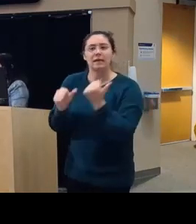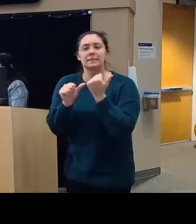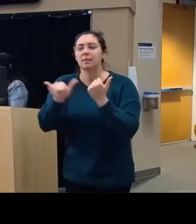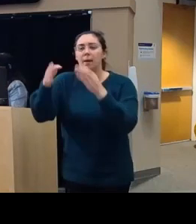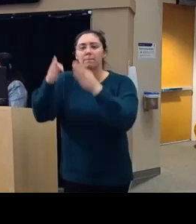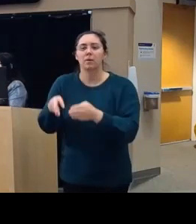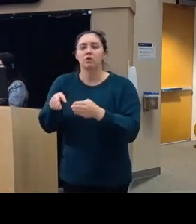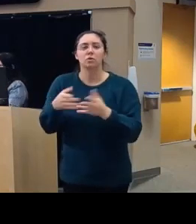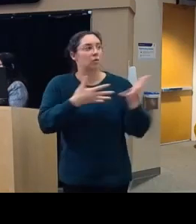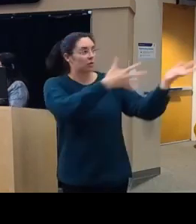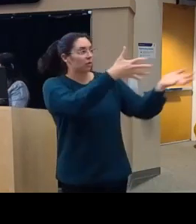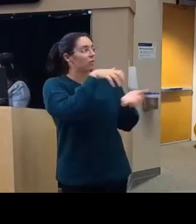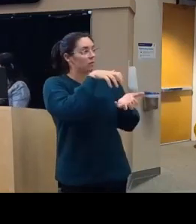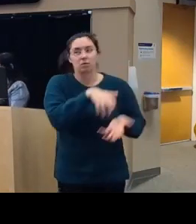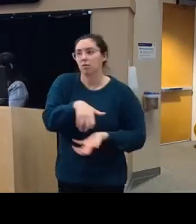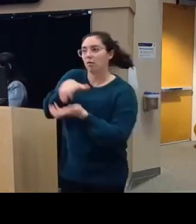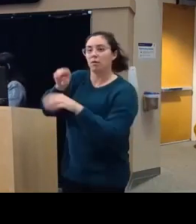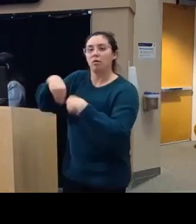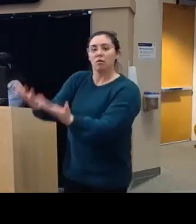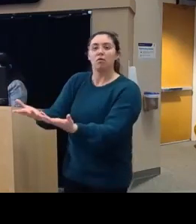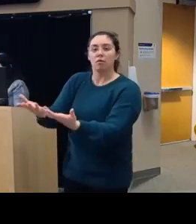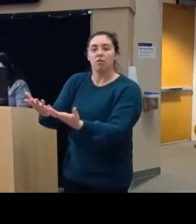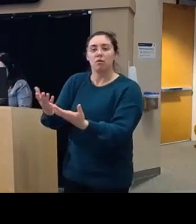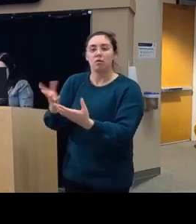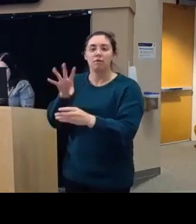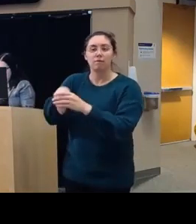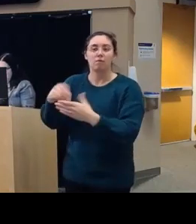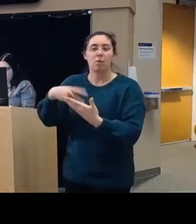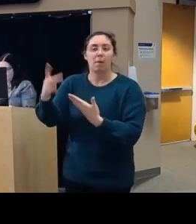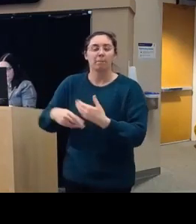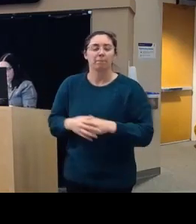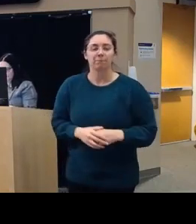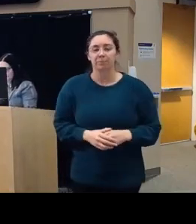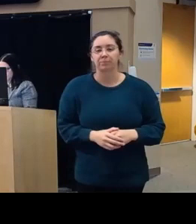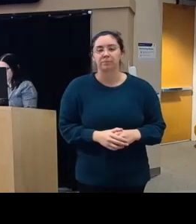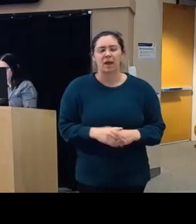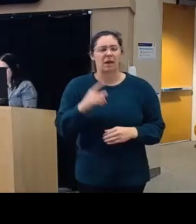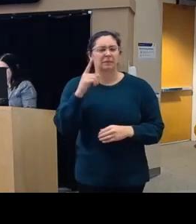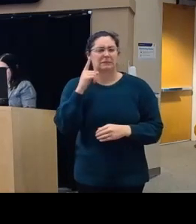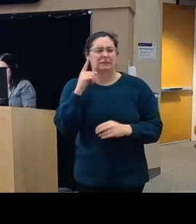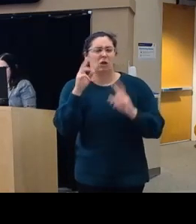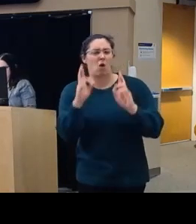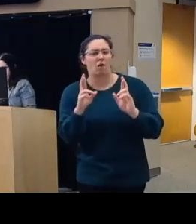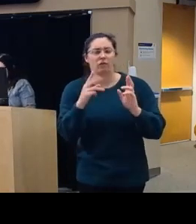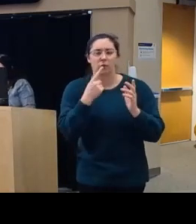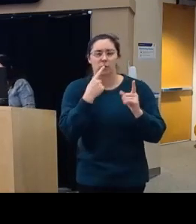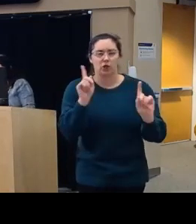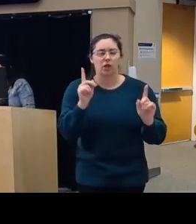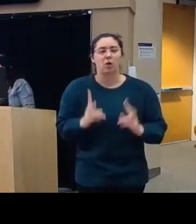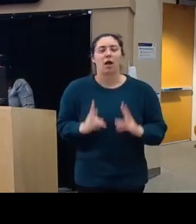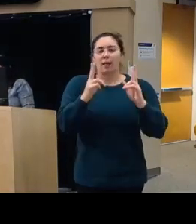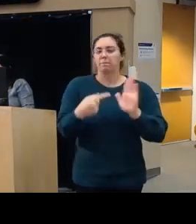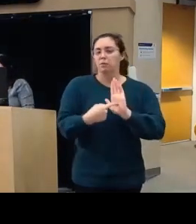that person to do it and that also were engaging for the program. So I'm going to see if this works. I'm going to show you a brief little